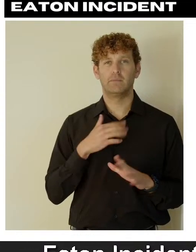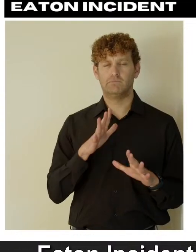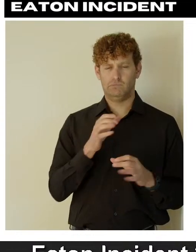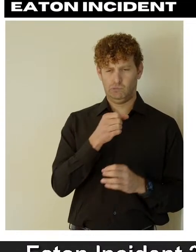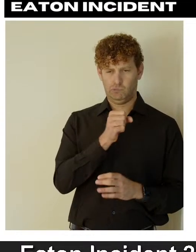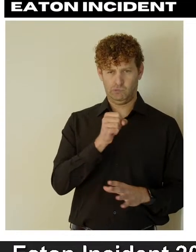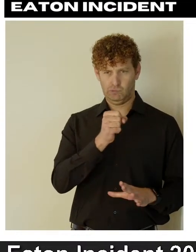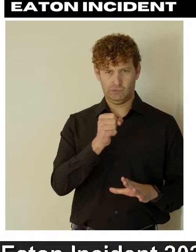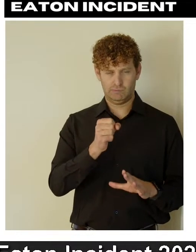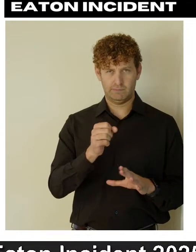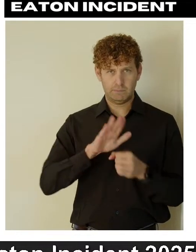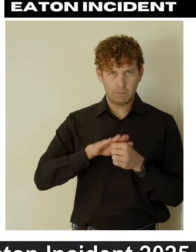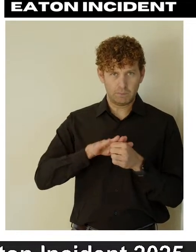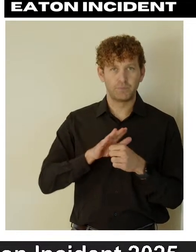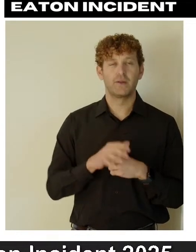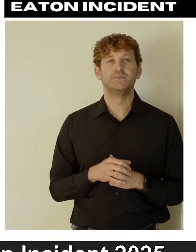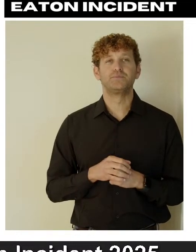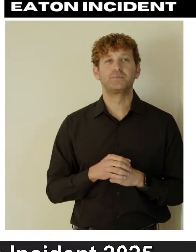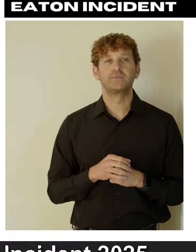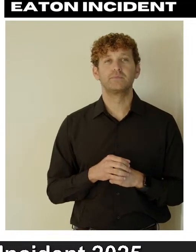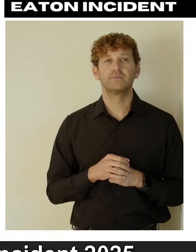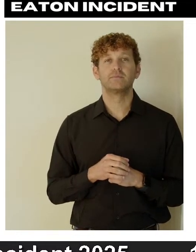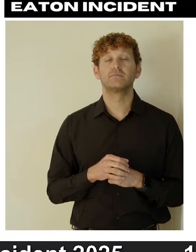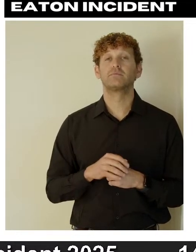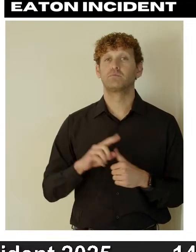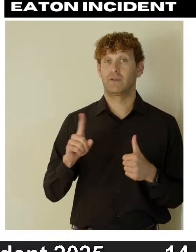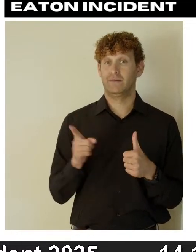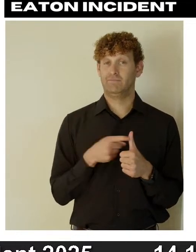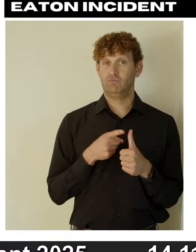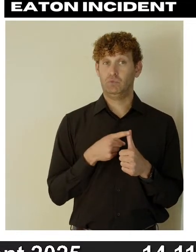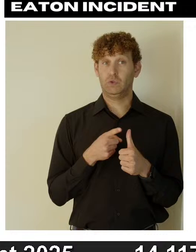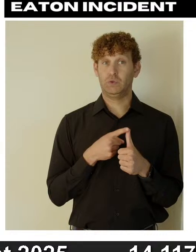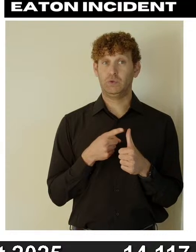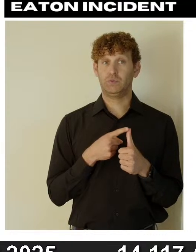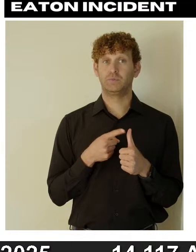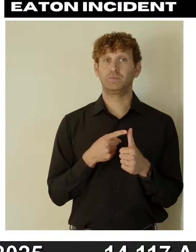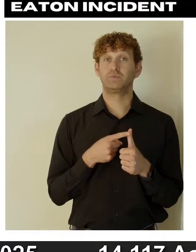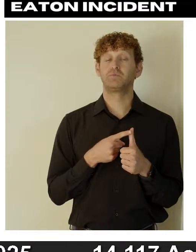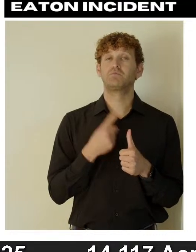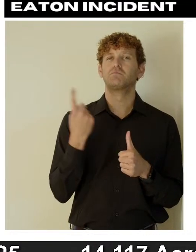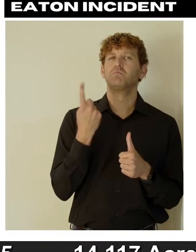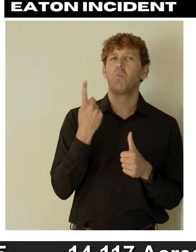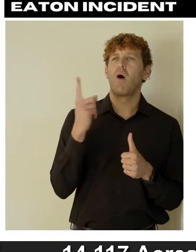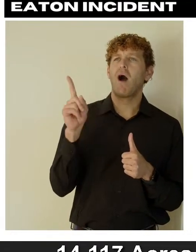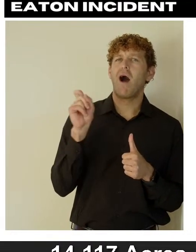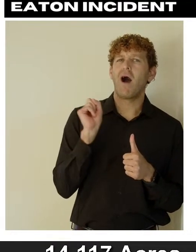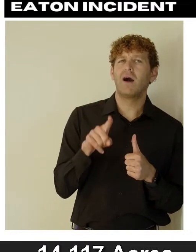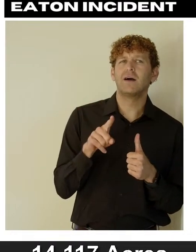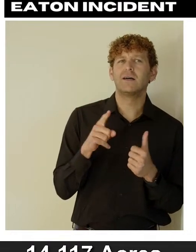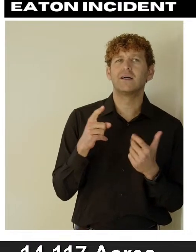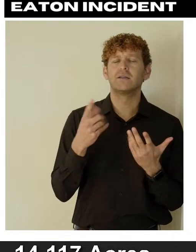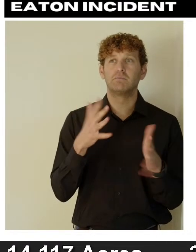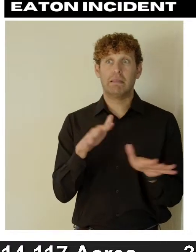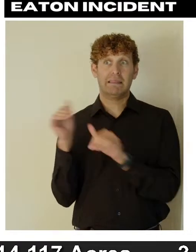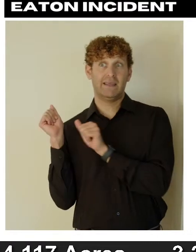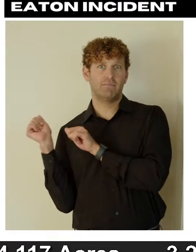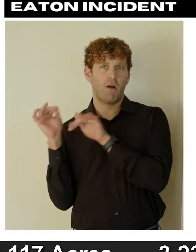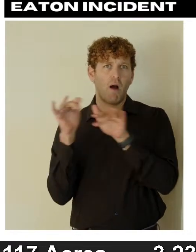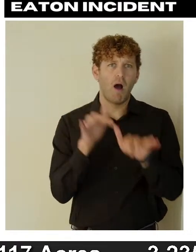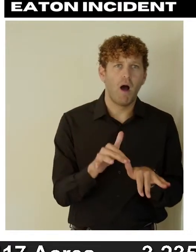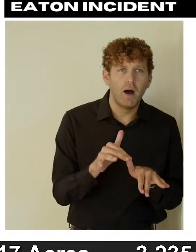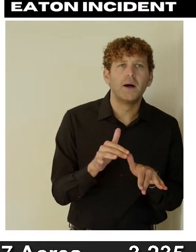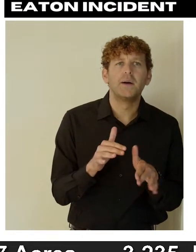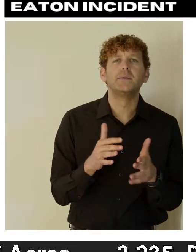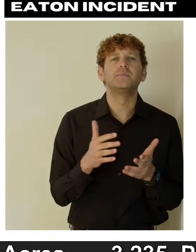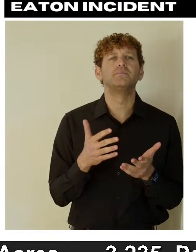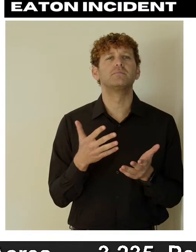Good evening. First off, I was asked to talk a little bit about the evacuation and repopulation process and criteria that we consider